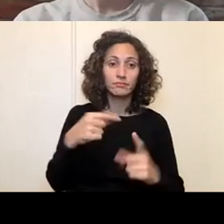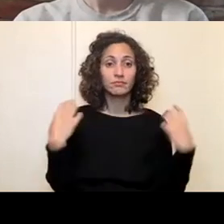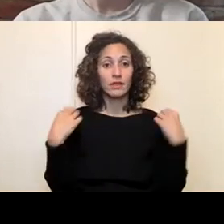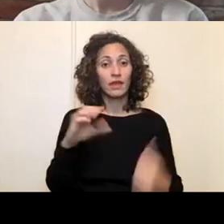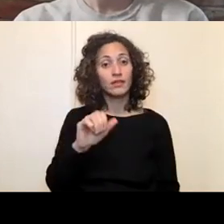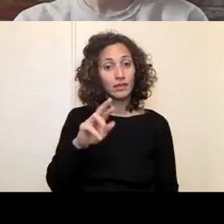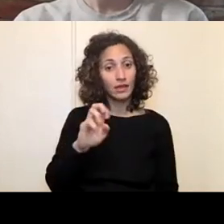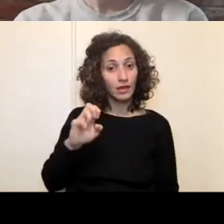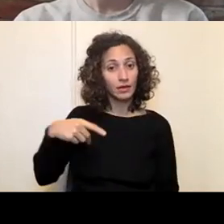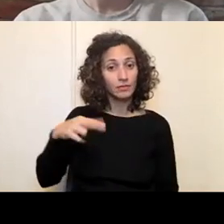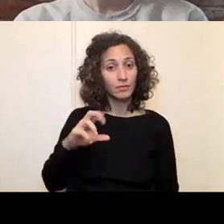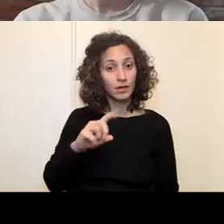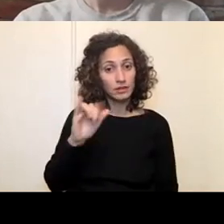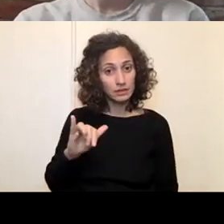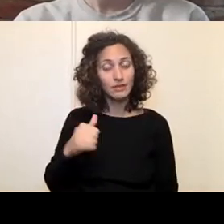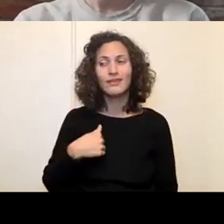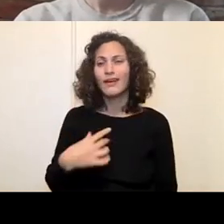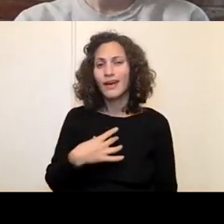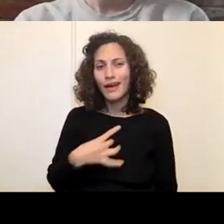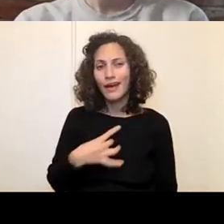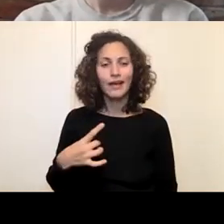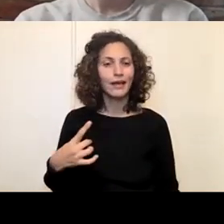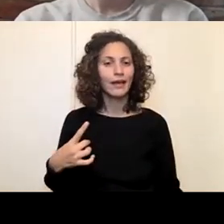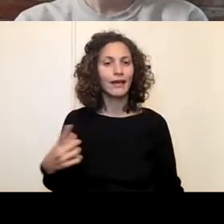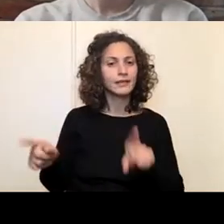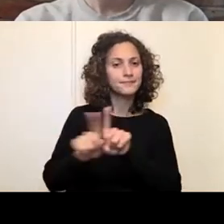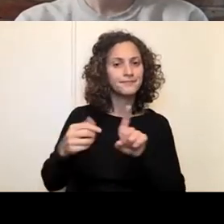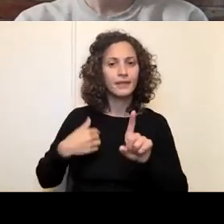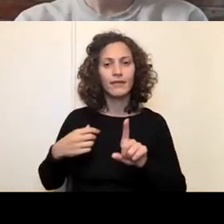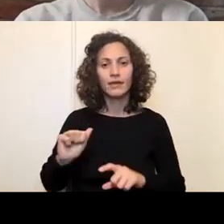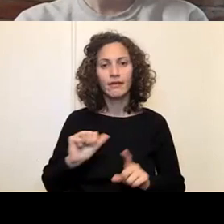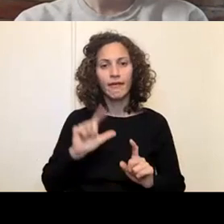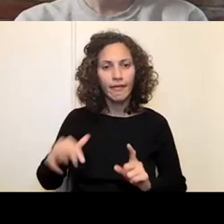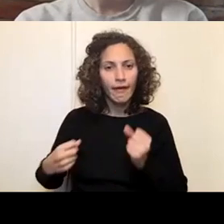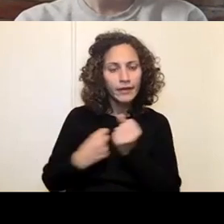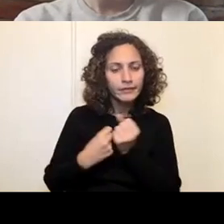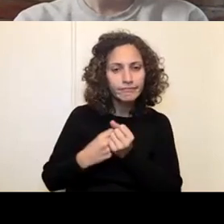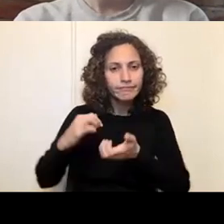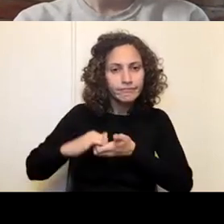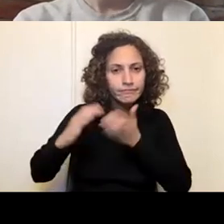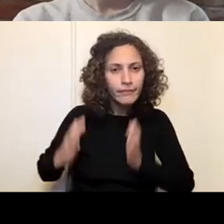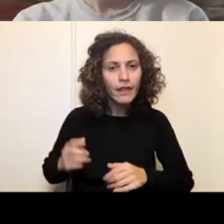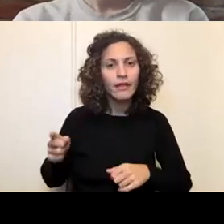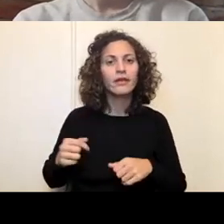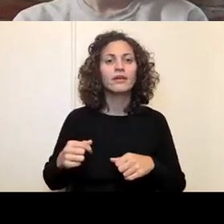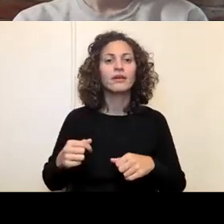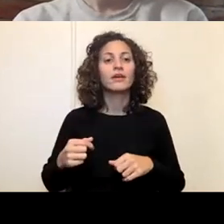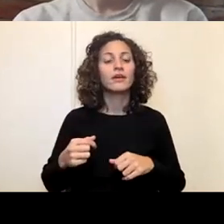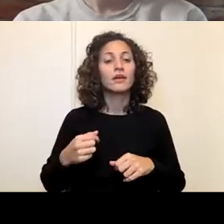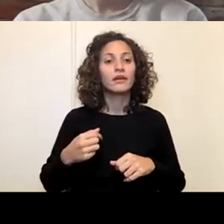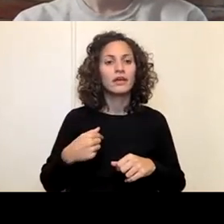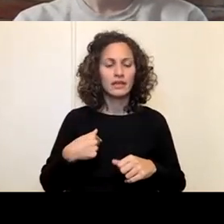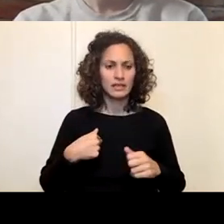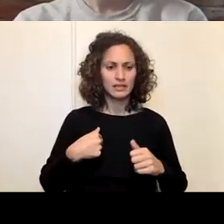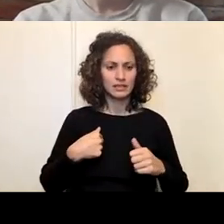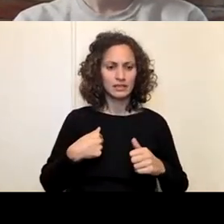I also having an ally. I had, you know, when I was sitting here trying to figure